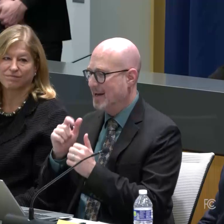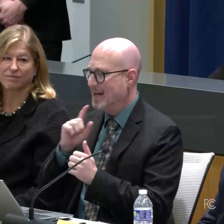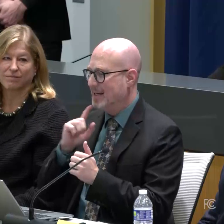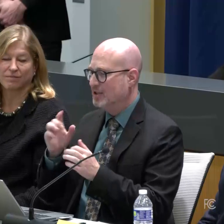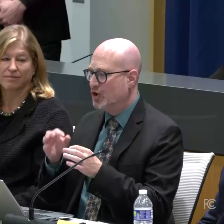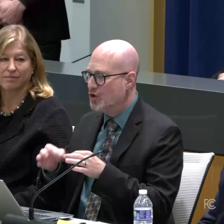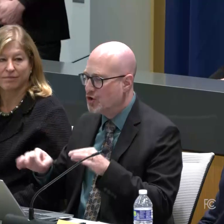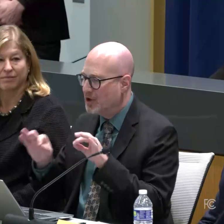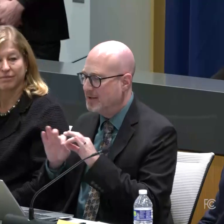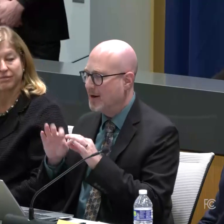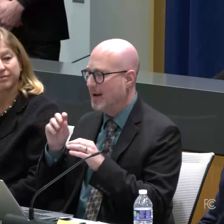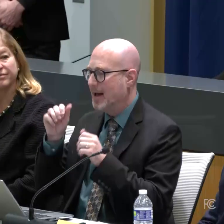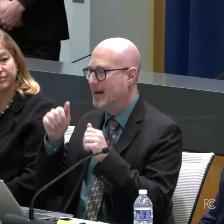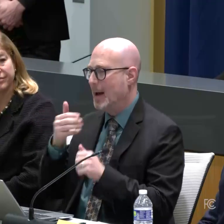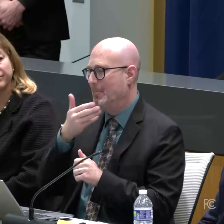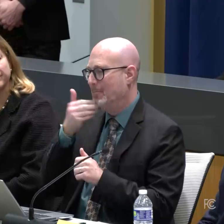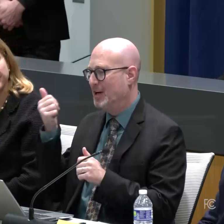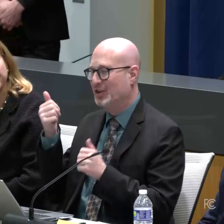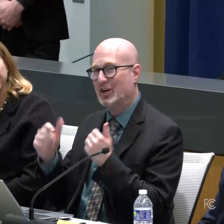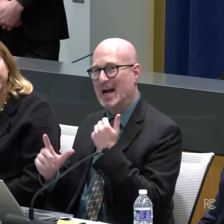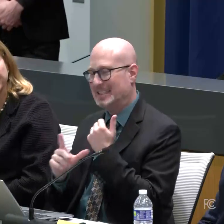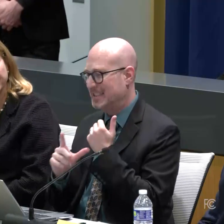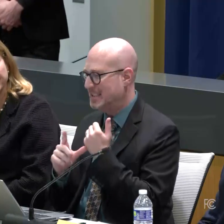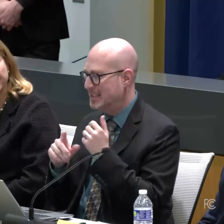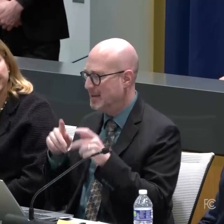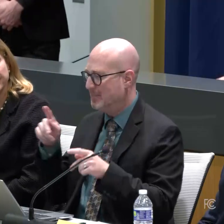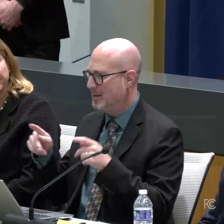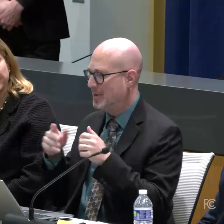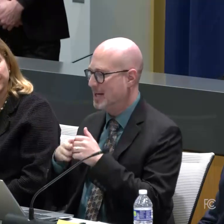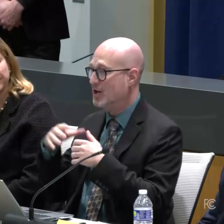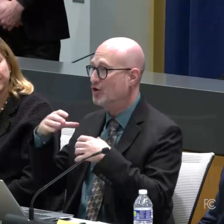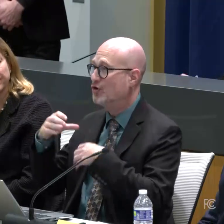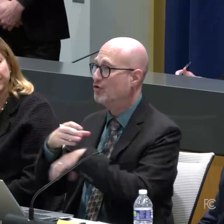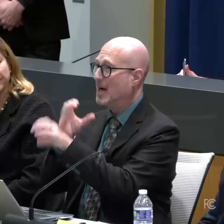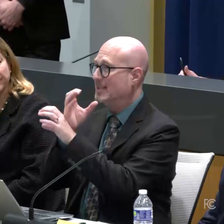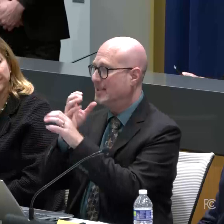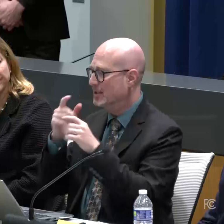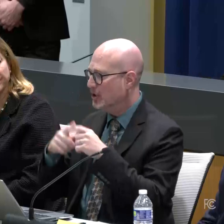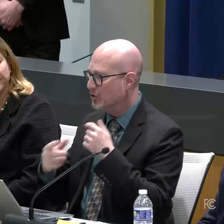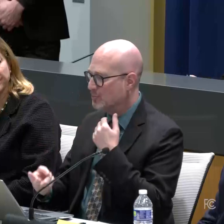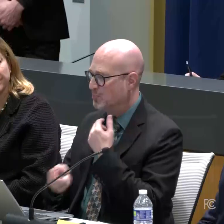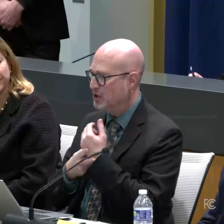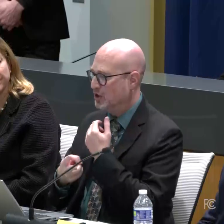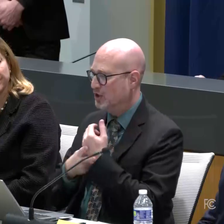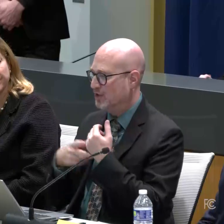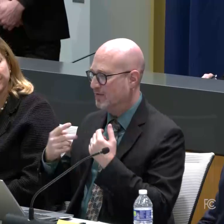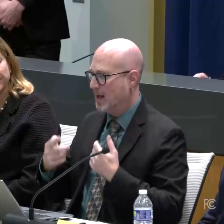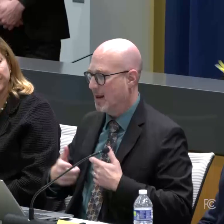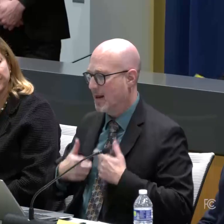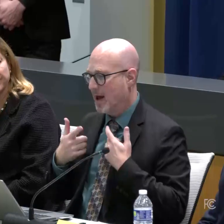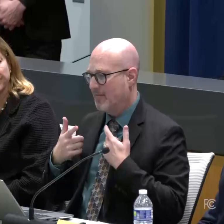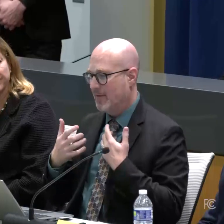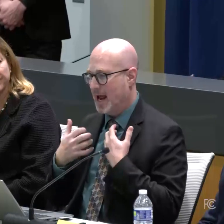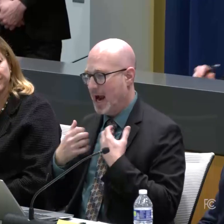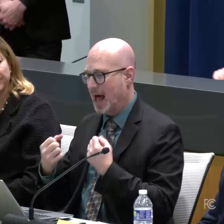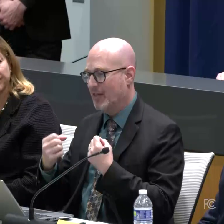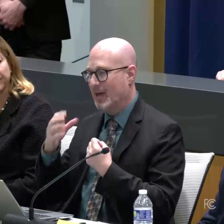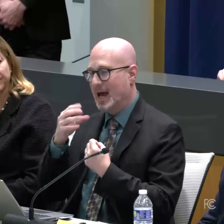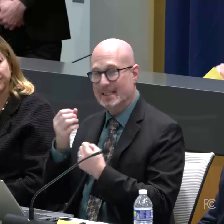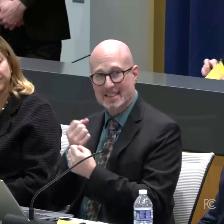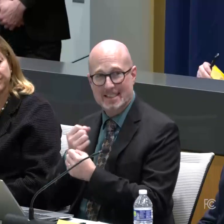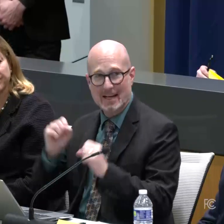education campaign is critical and better to assist people in a time of crisis to